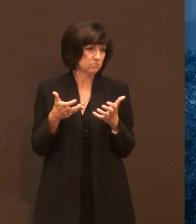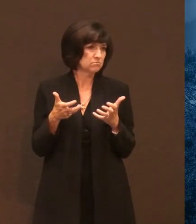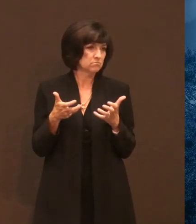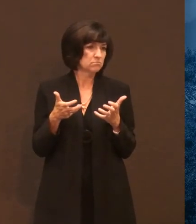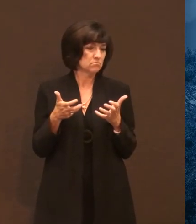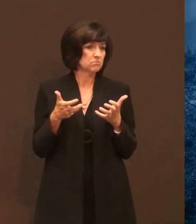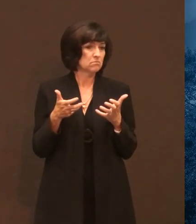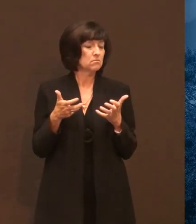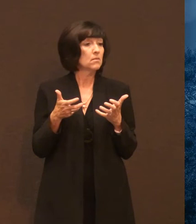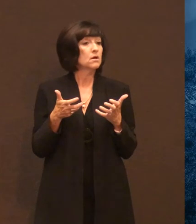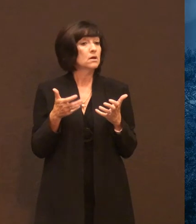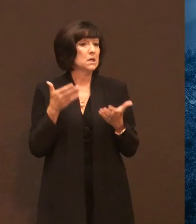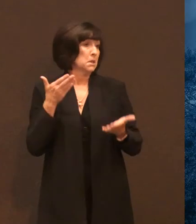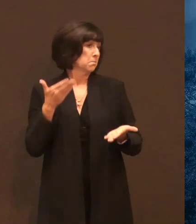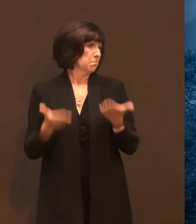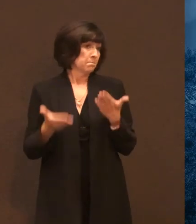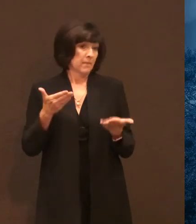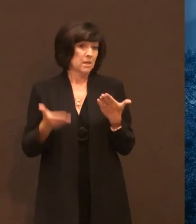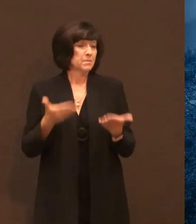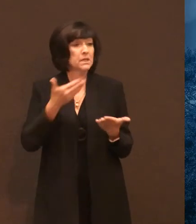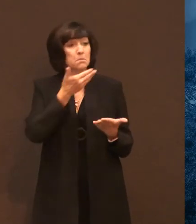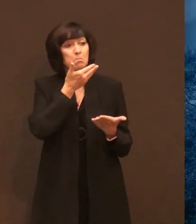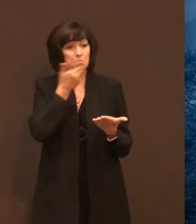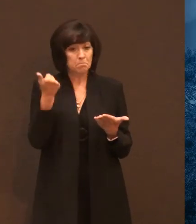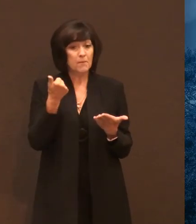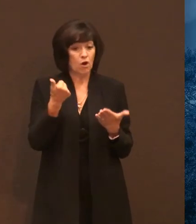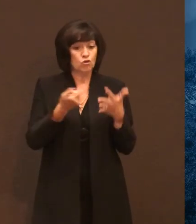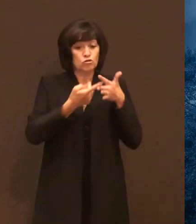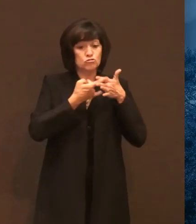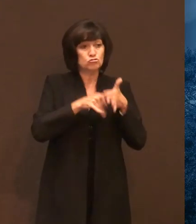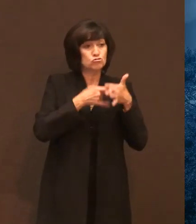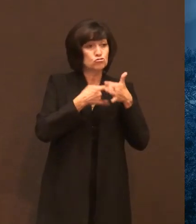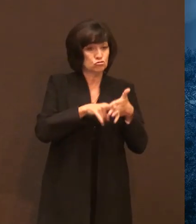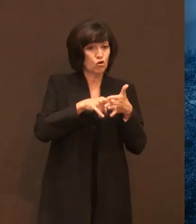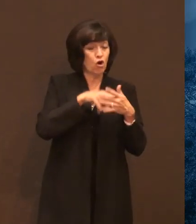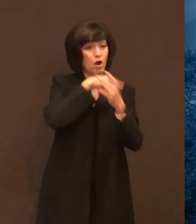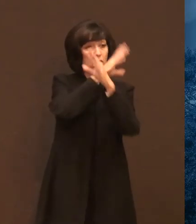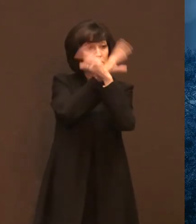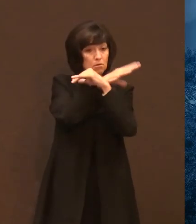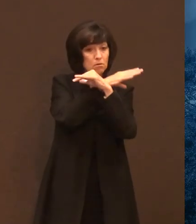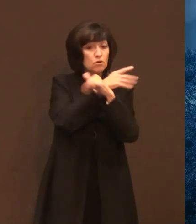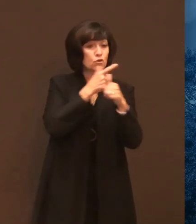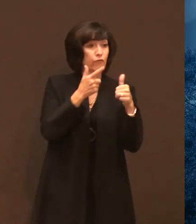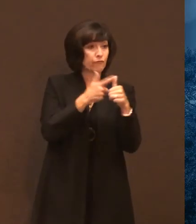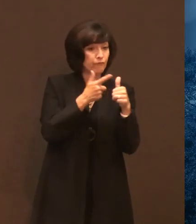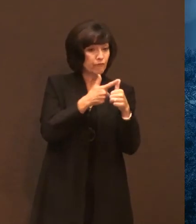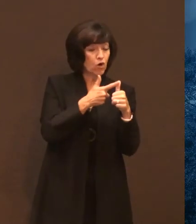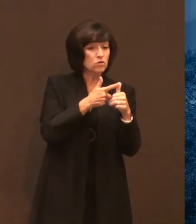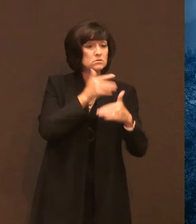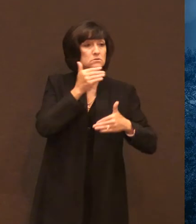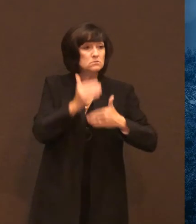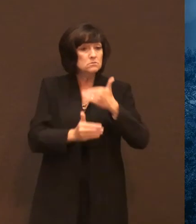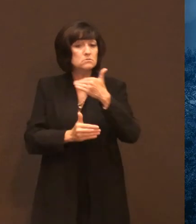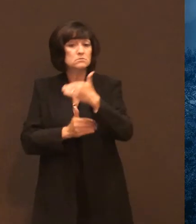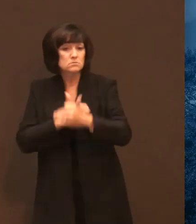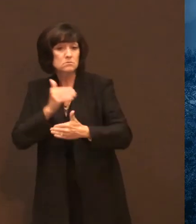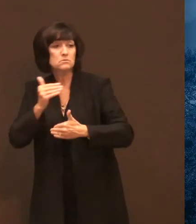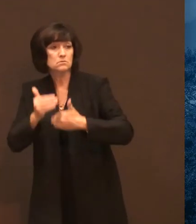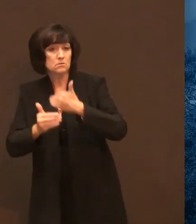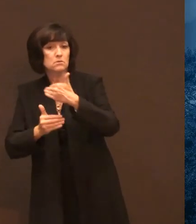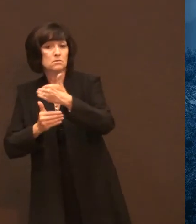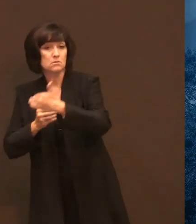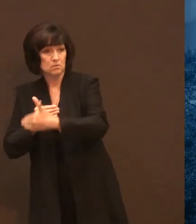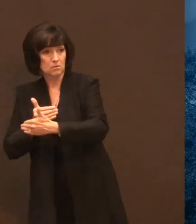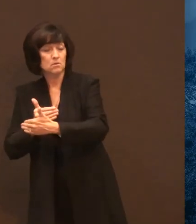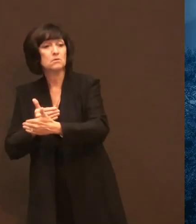Might it make sense for schools to gradually open and learn as each day goes by? Certainly,